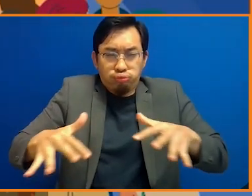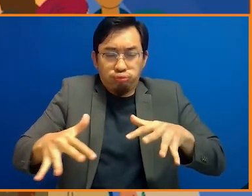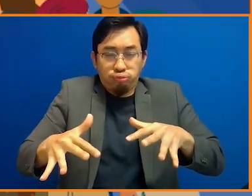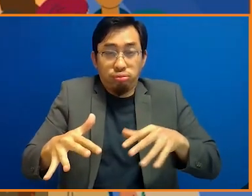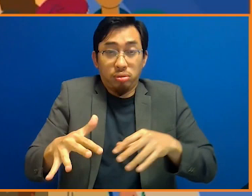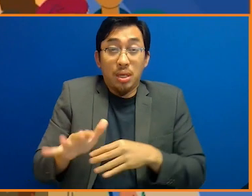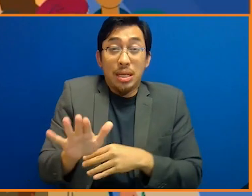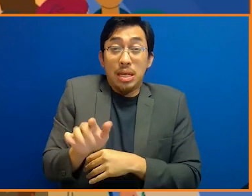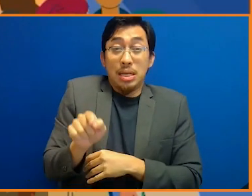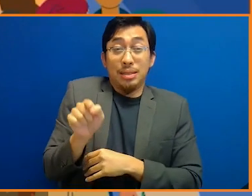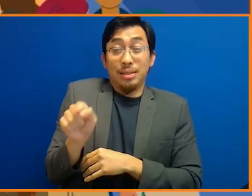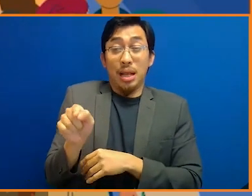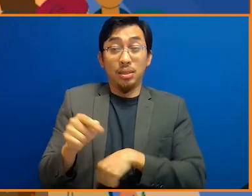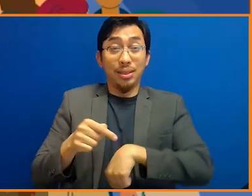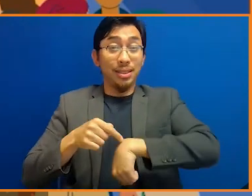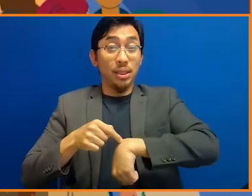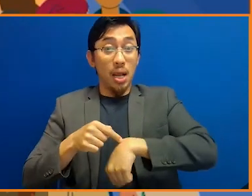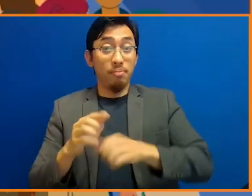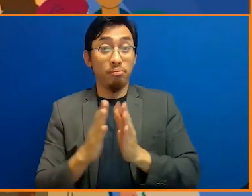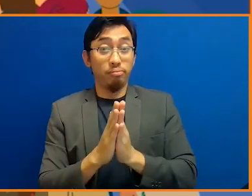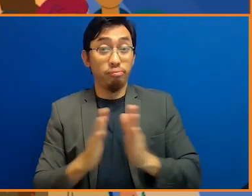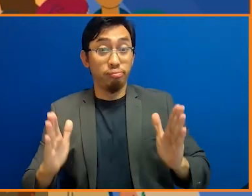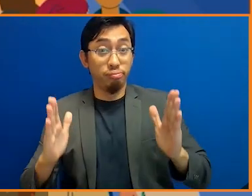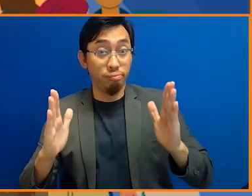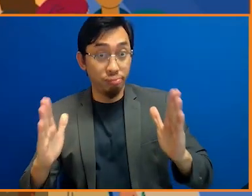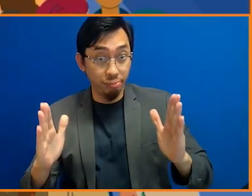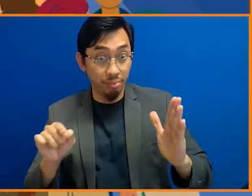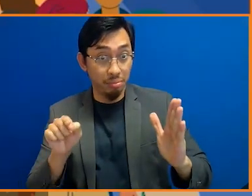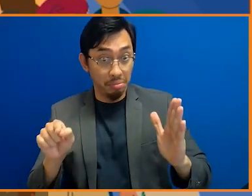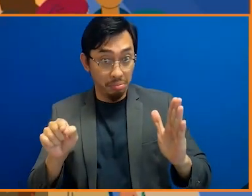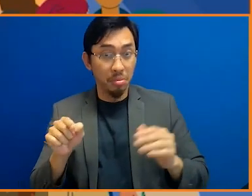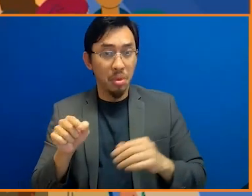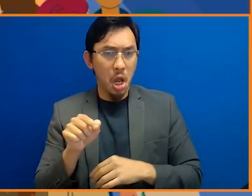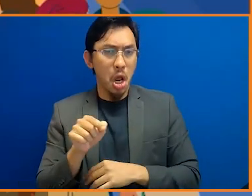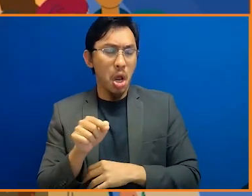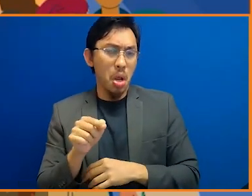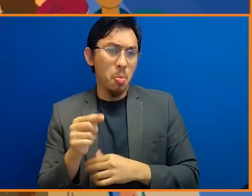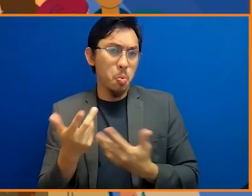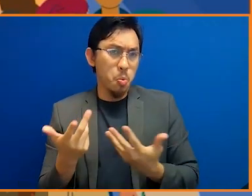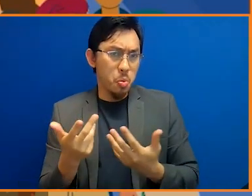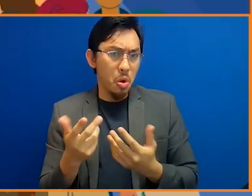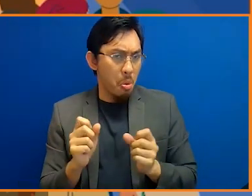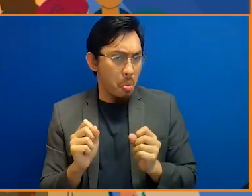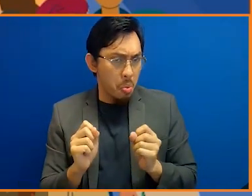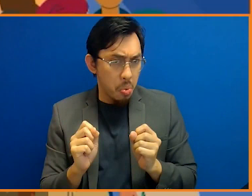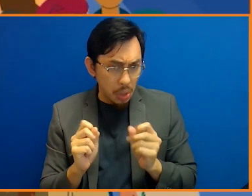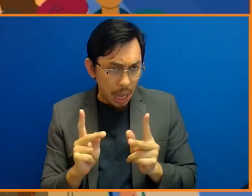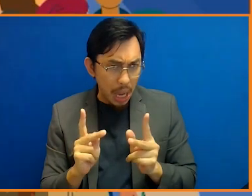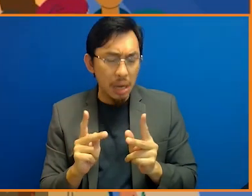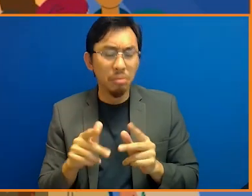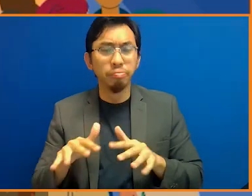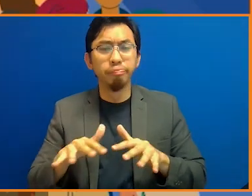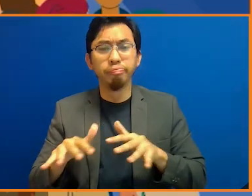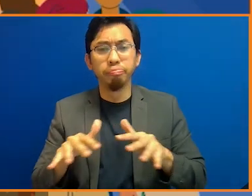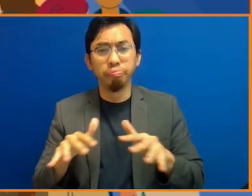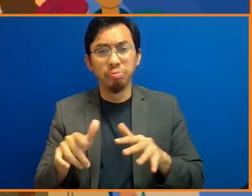earthquake, and since this period, we know that okay, large